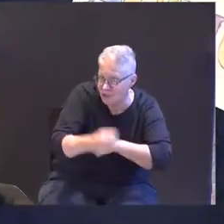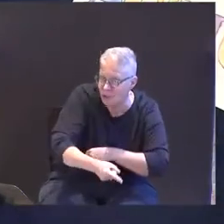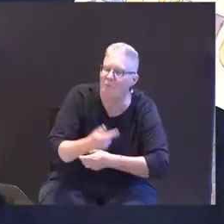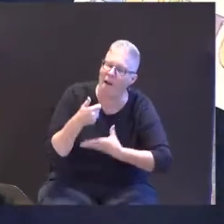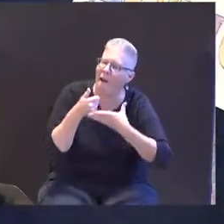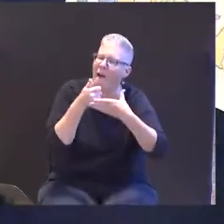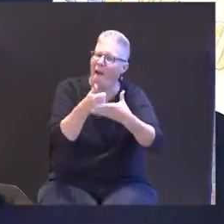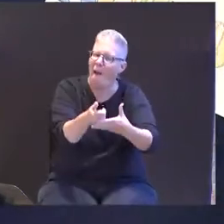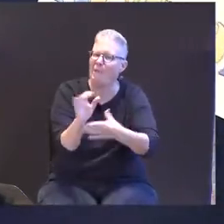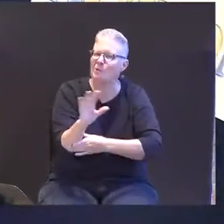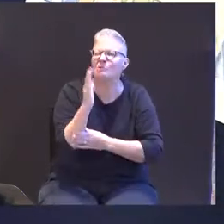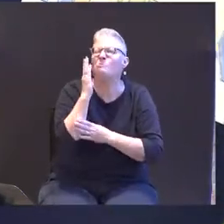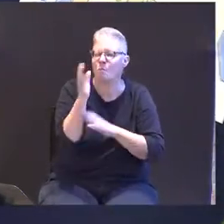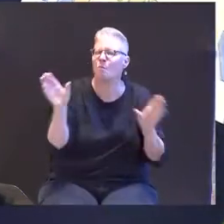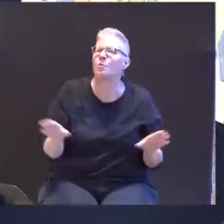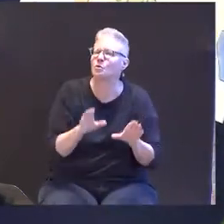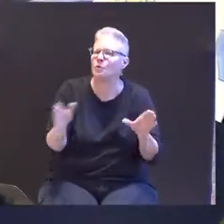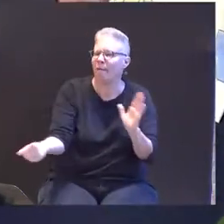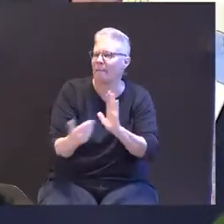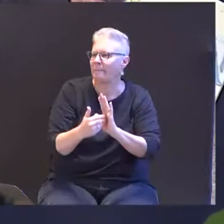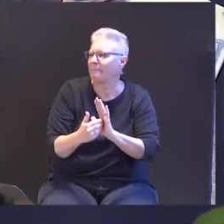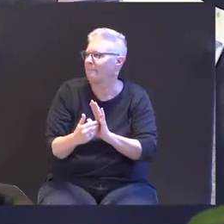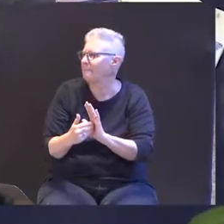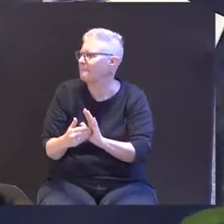Yes, and